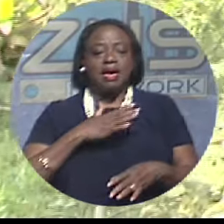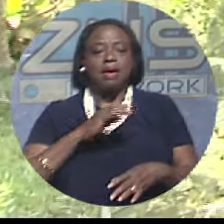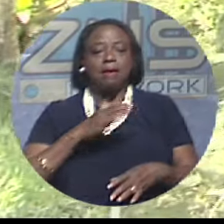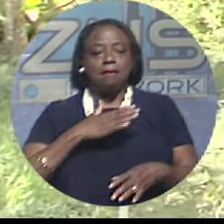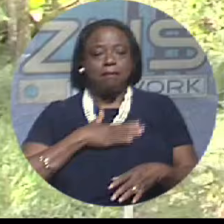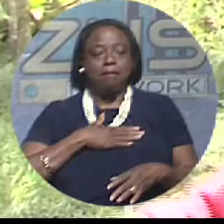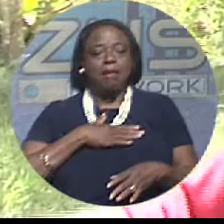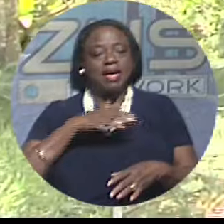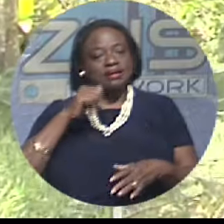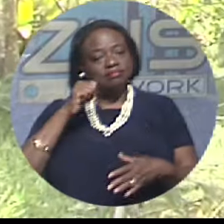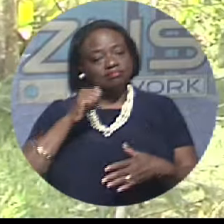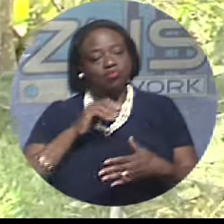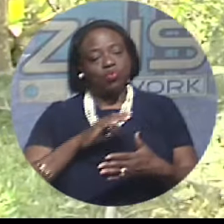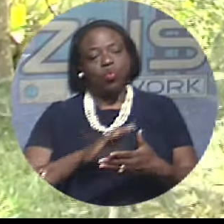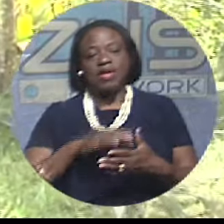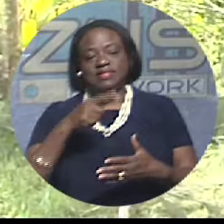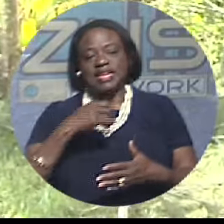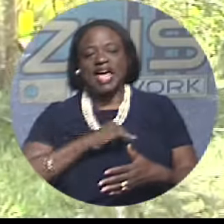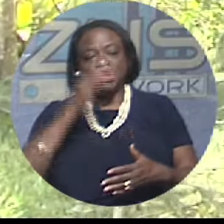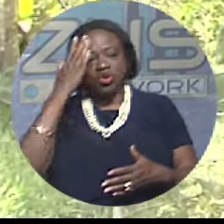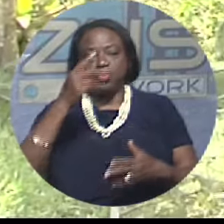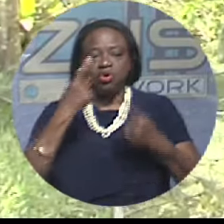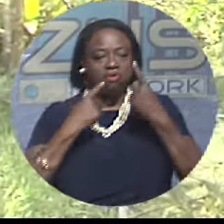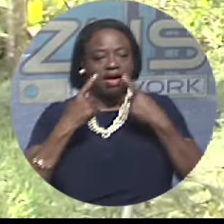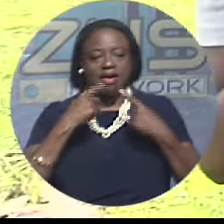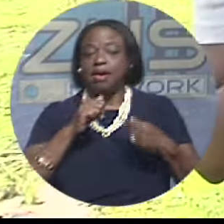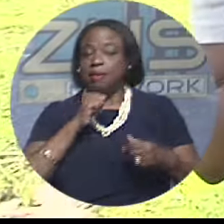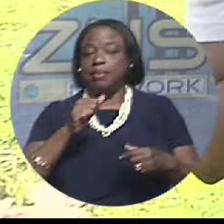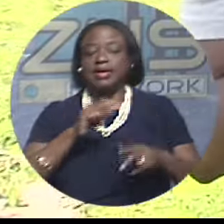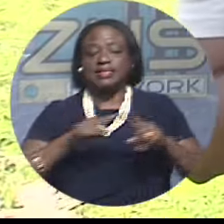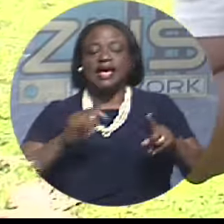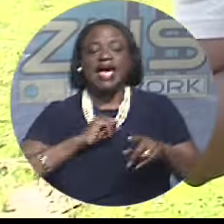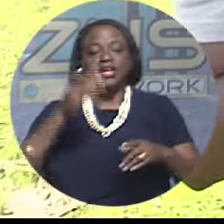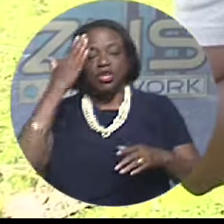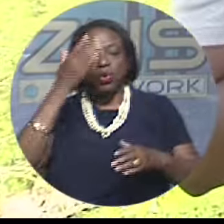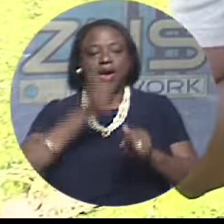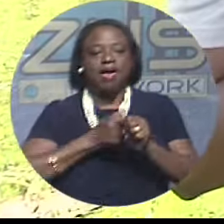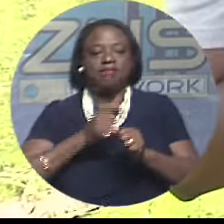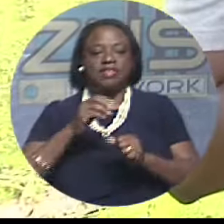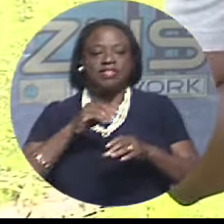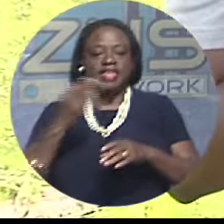but then not the tears, because I know everything was in the Lord's hand. Fern Carey, 7S Network News.